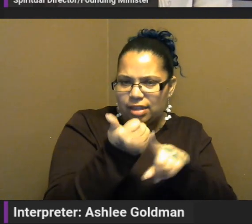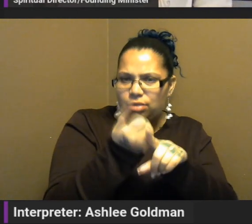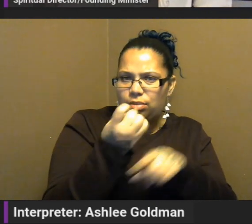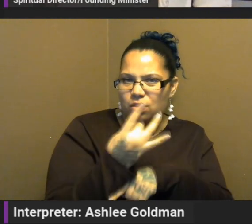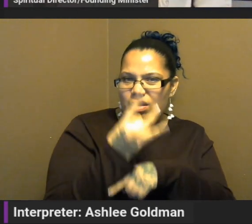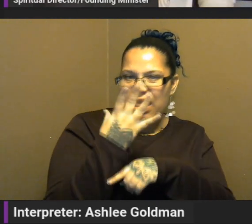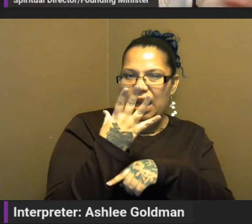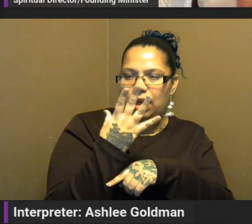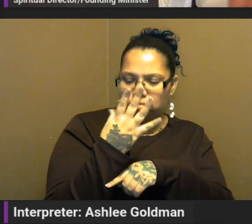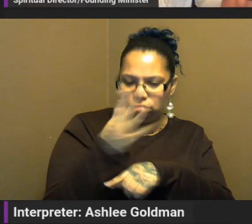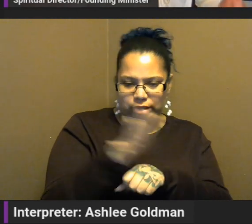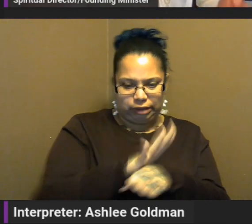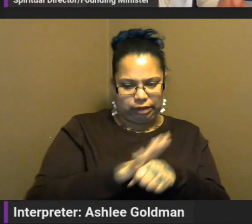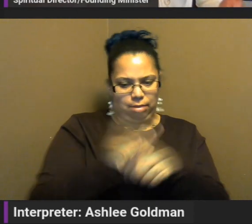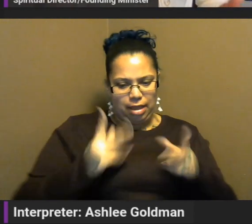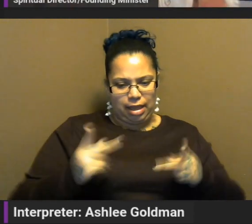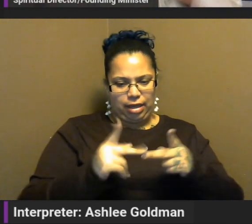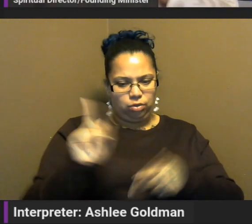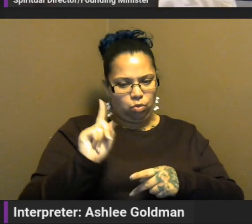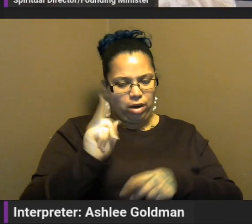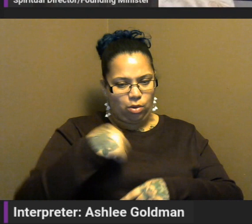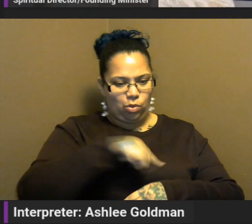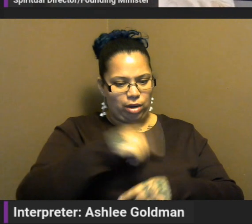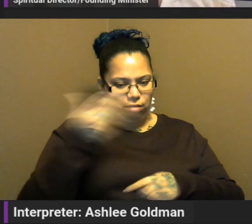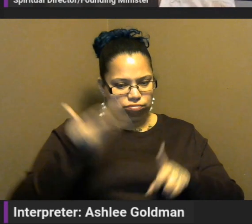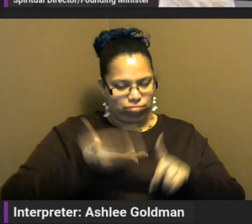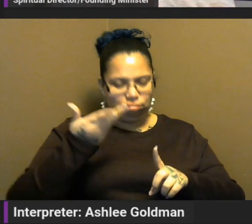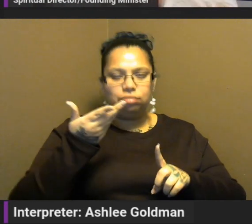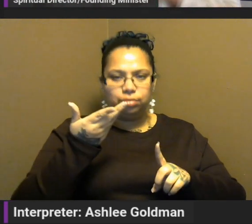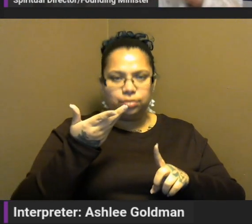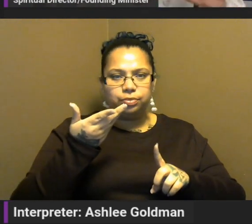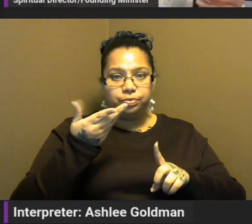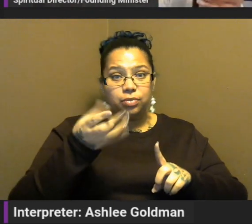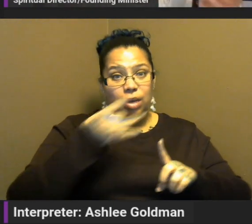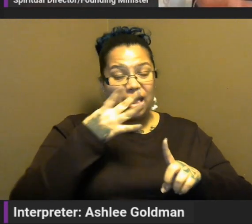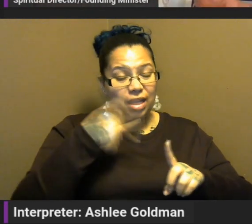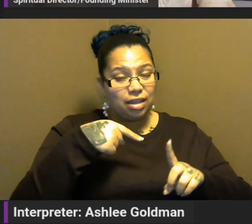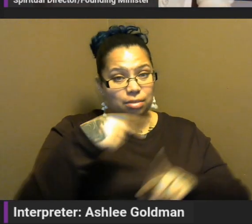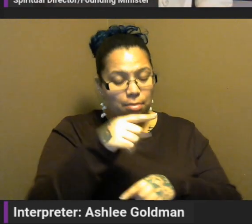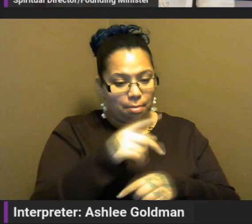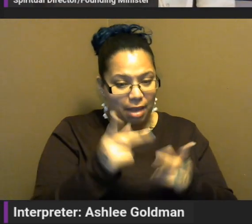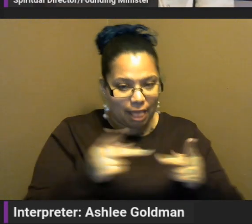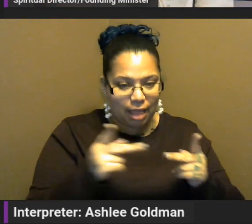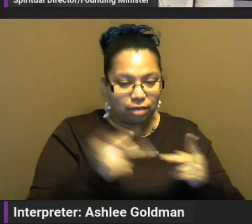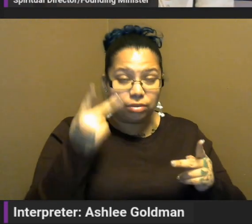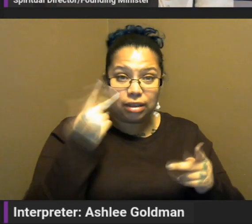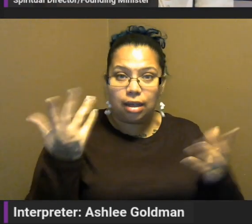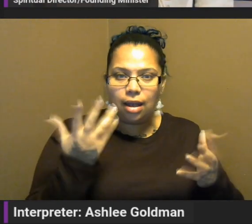ourselves. And by the light of this faith, we will be able to see that all is good.